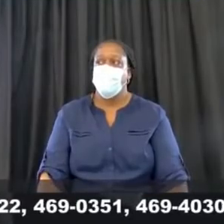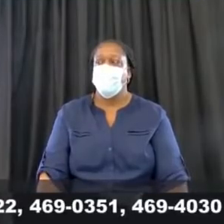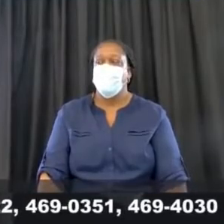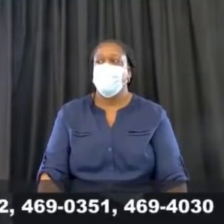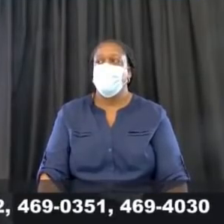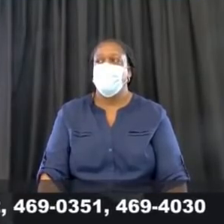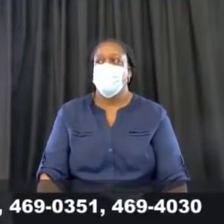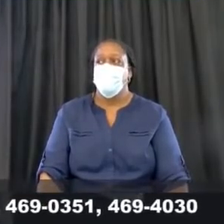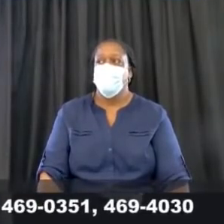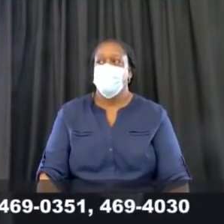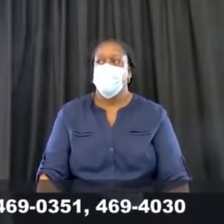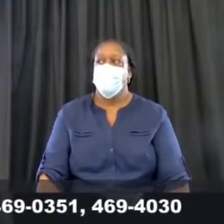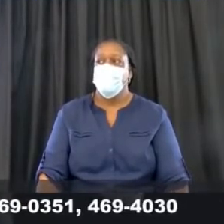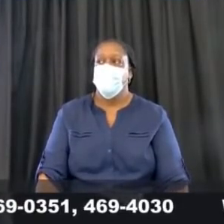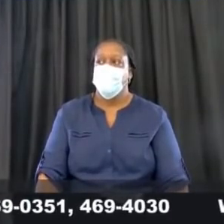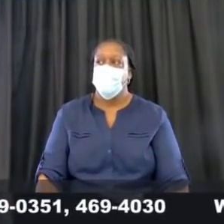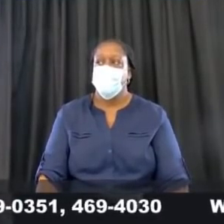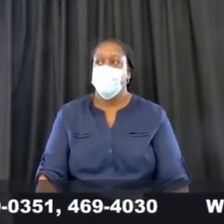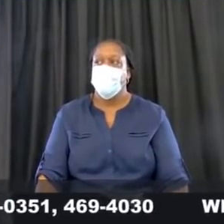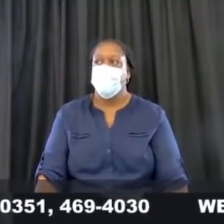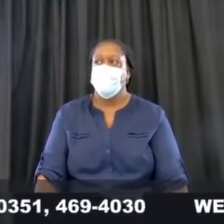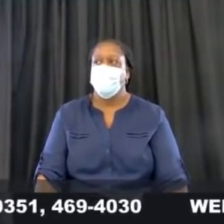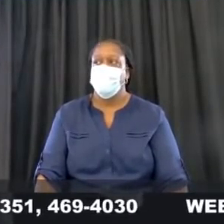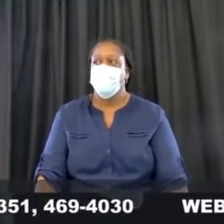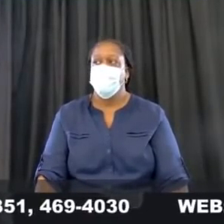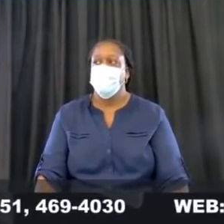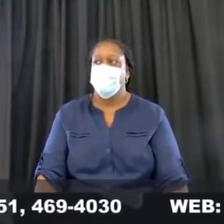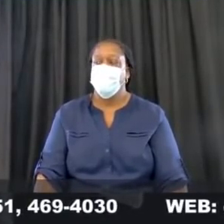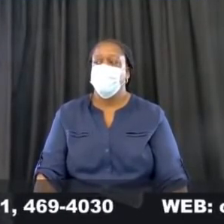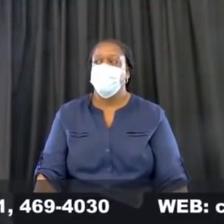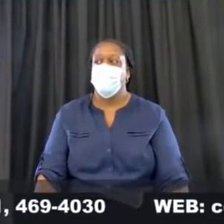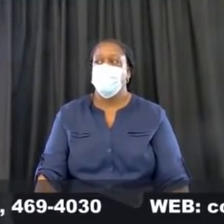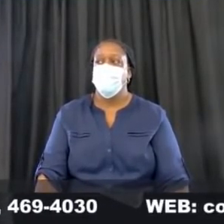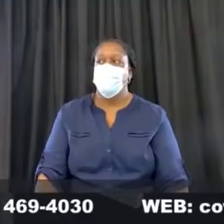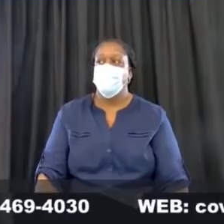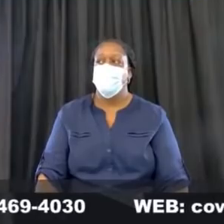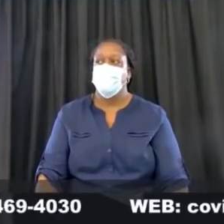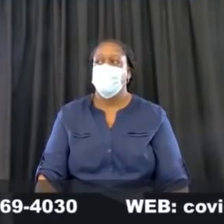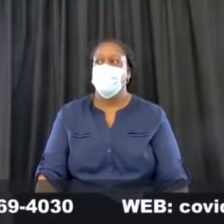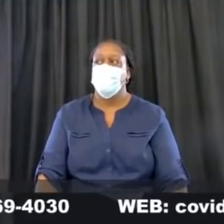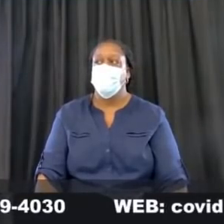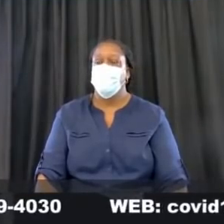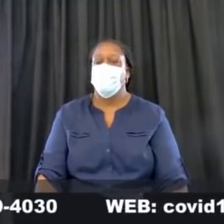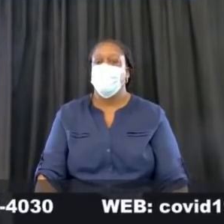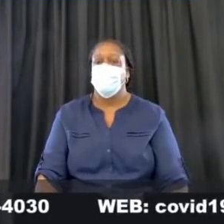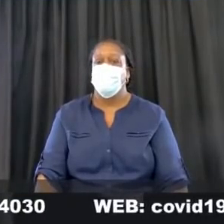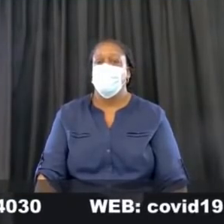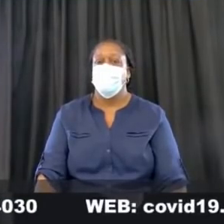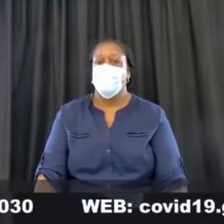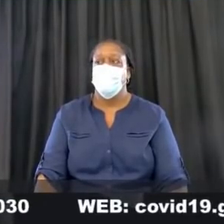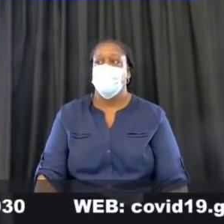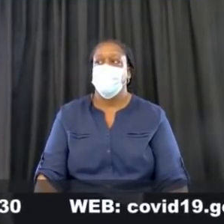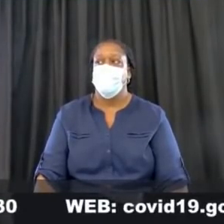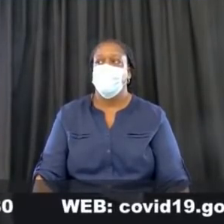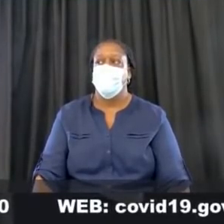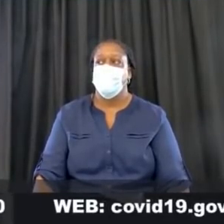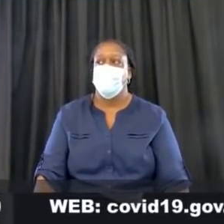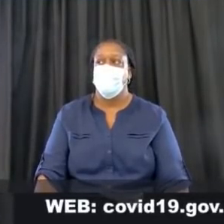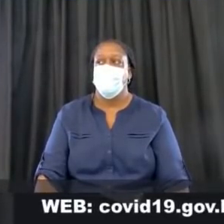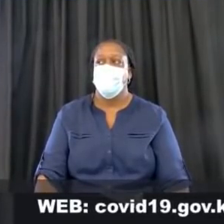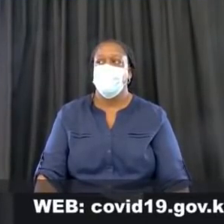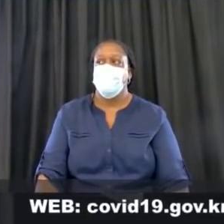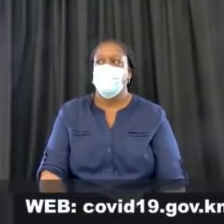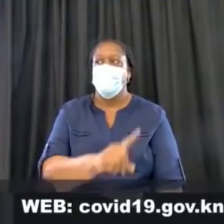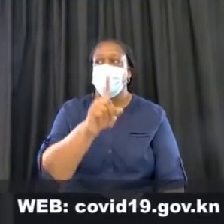off by this first question that welcomes Dr. Wilkinson back. And